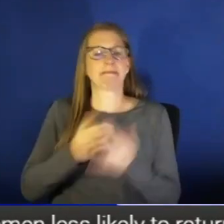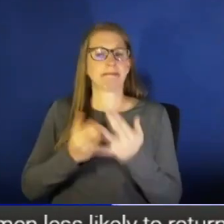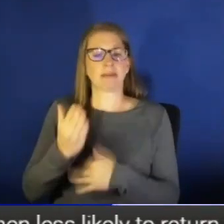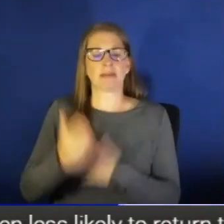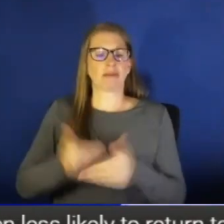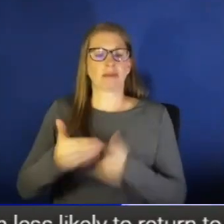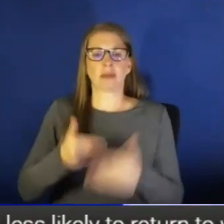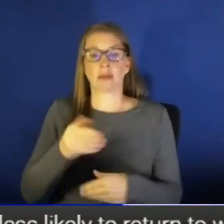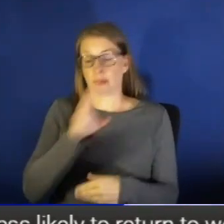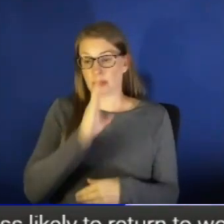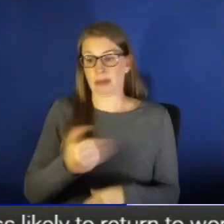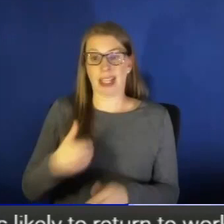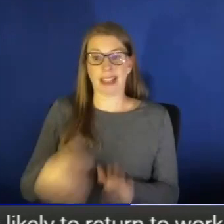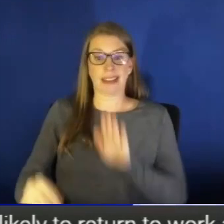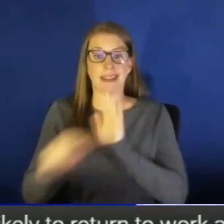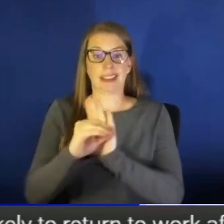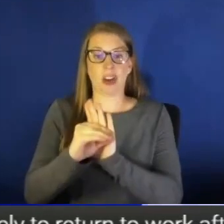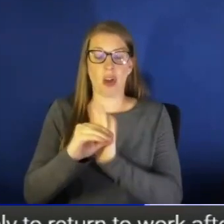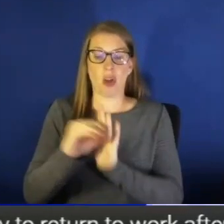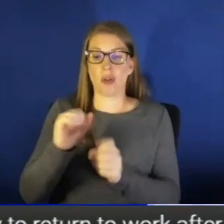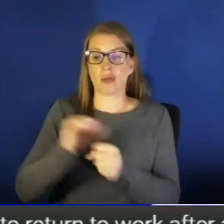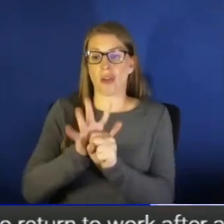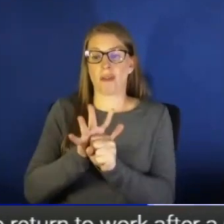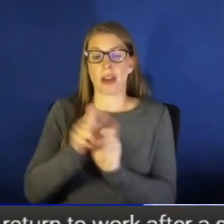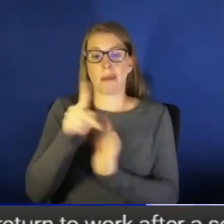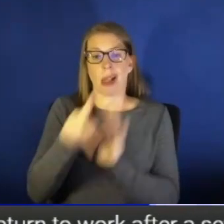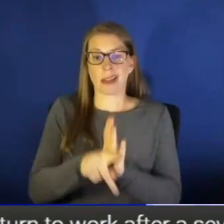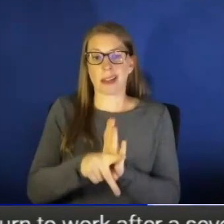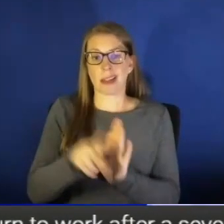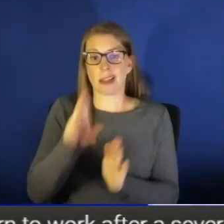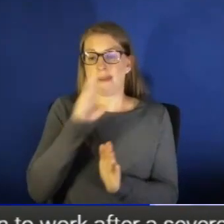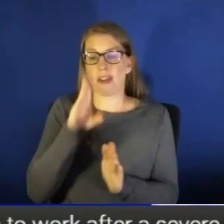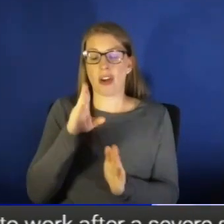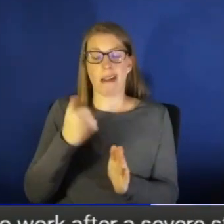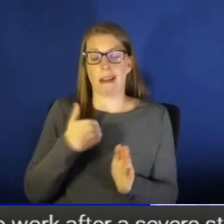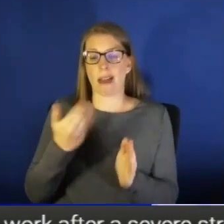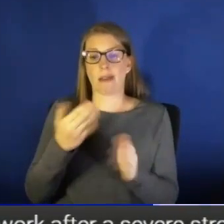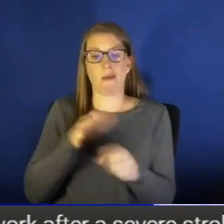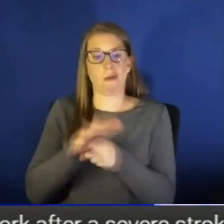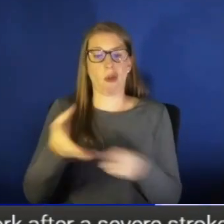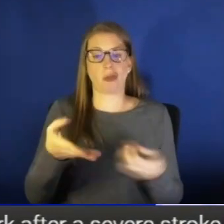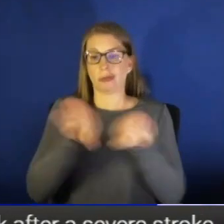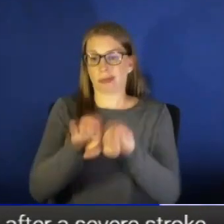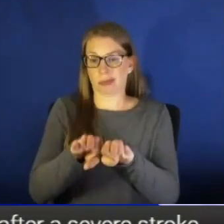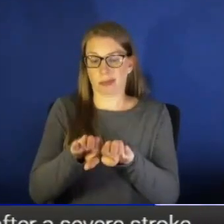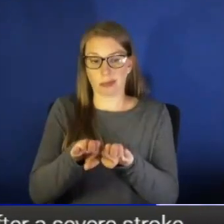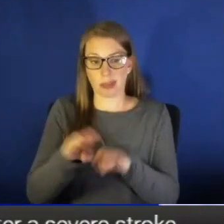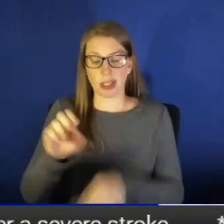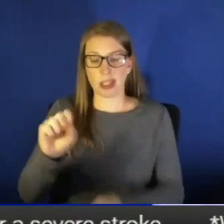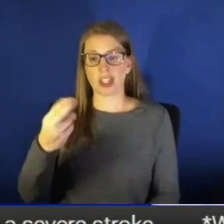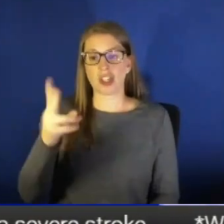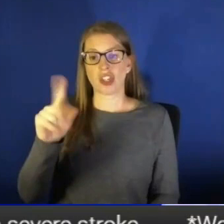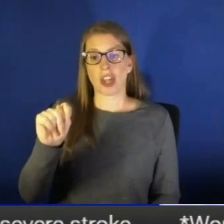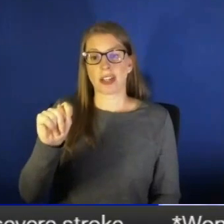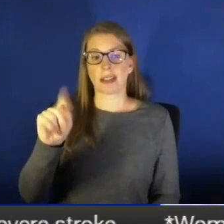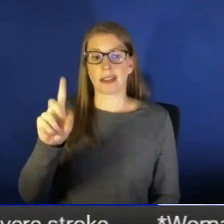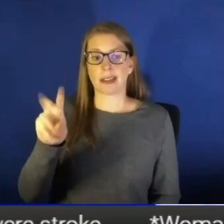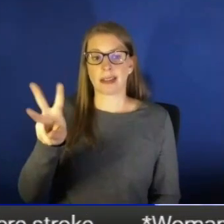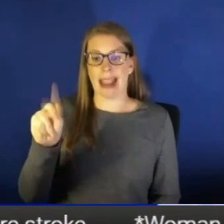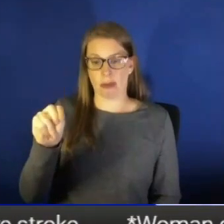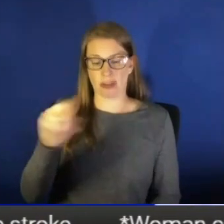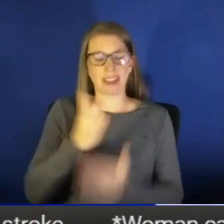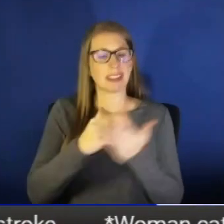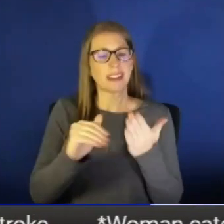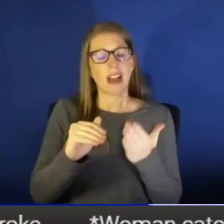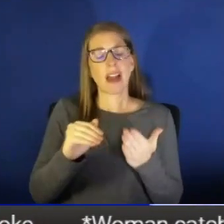that 0 COVID policy in the United States. We've never had the shutdown, so we do have some population immunity by